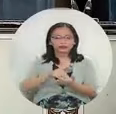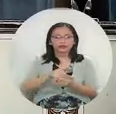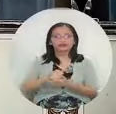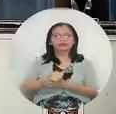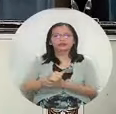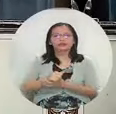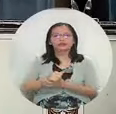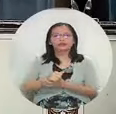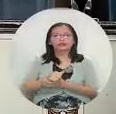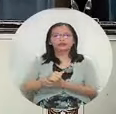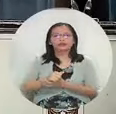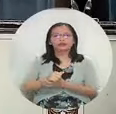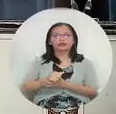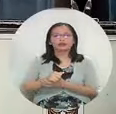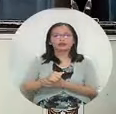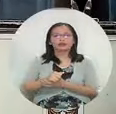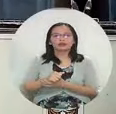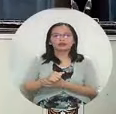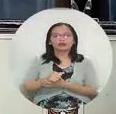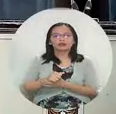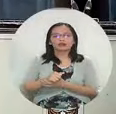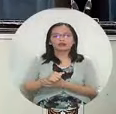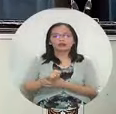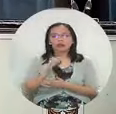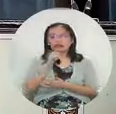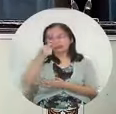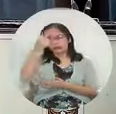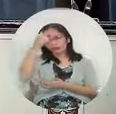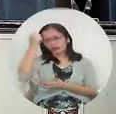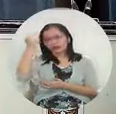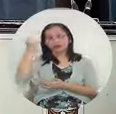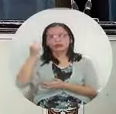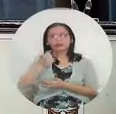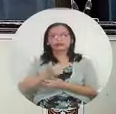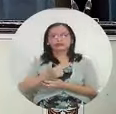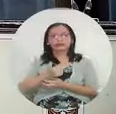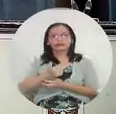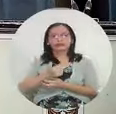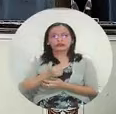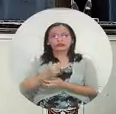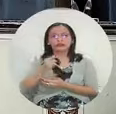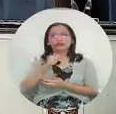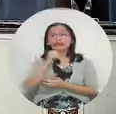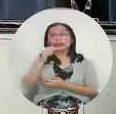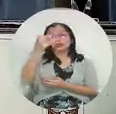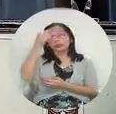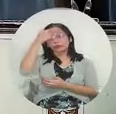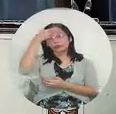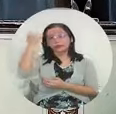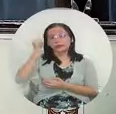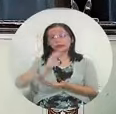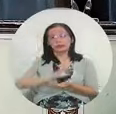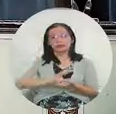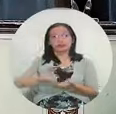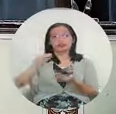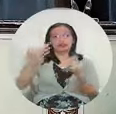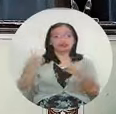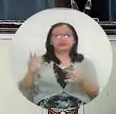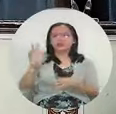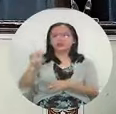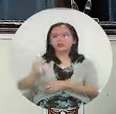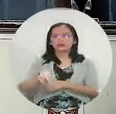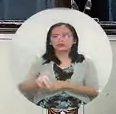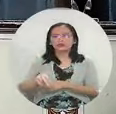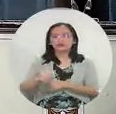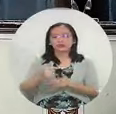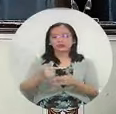Was it because of his education? No, it was not. He was only 8th grade. It was never his education. The success